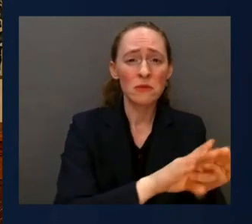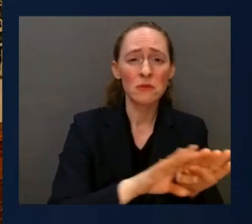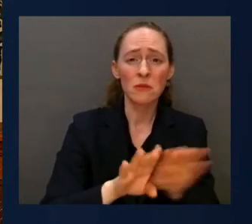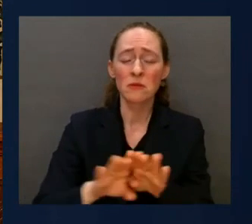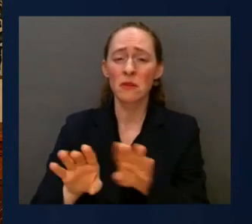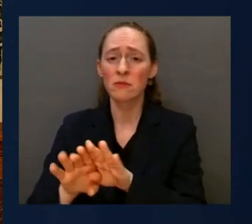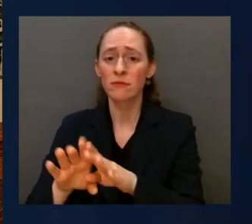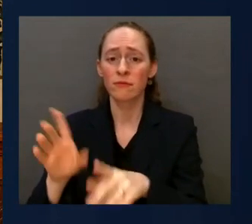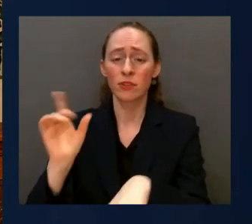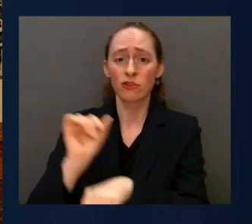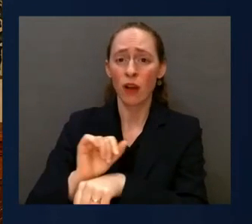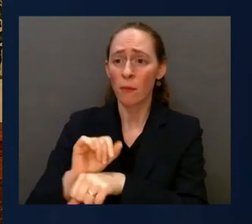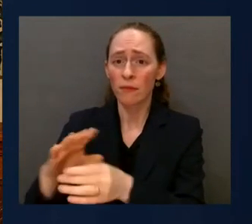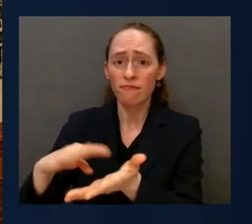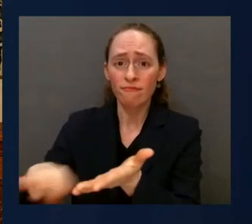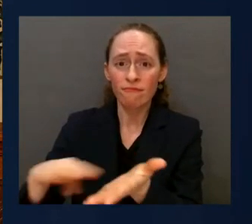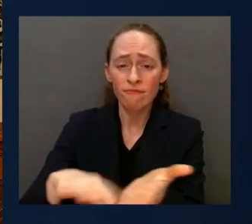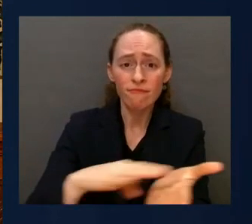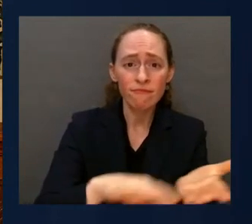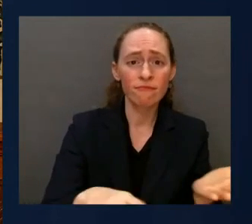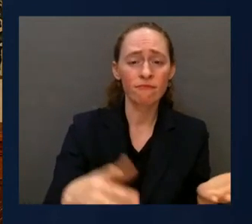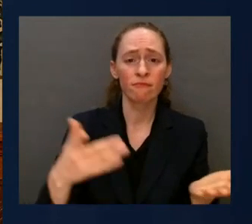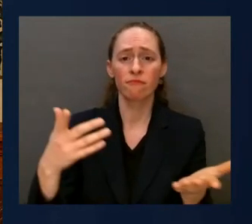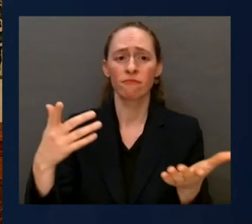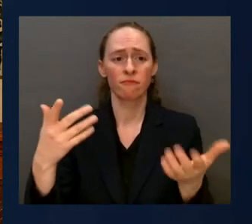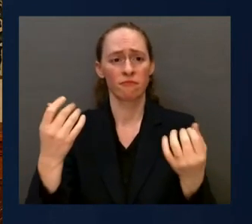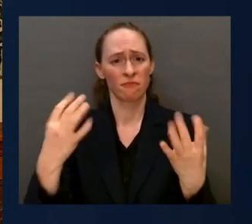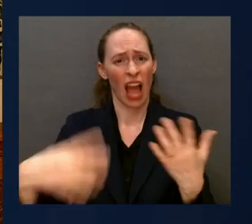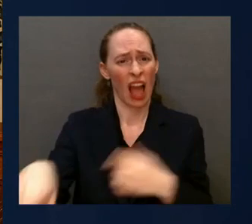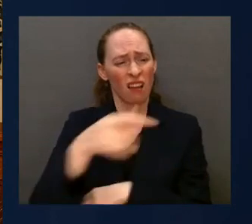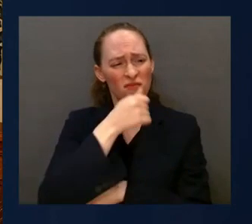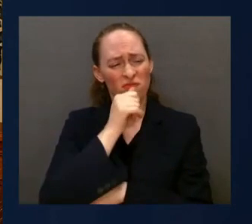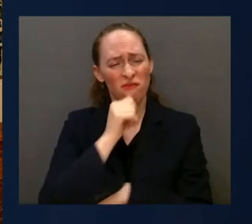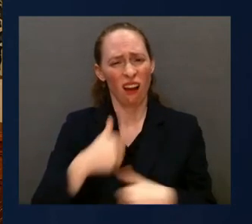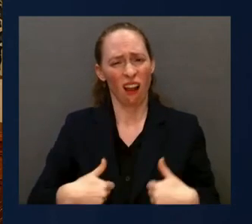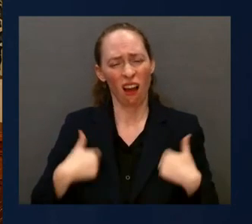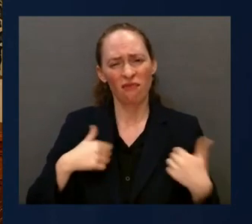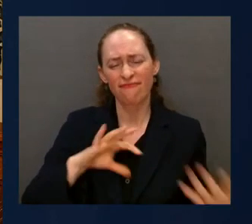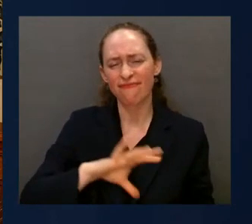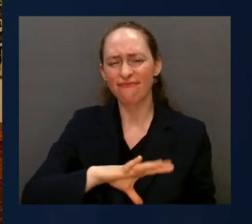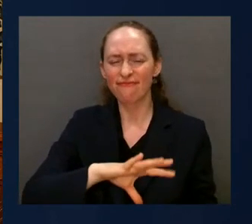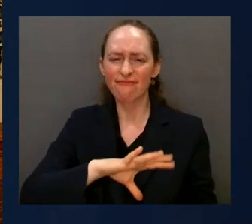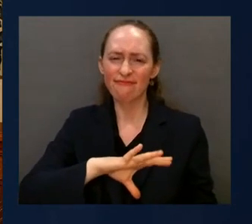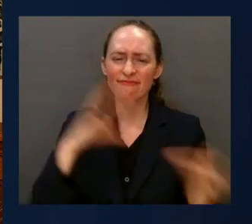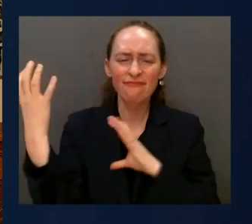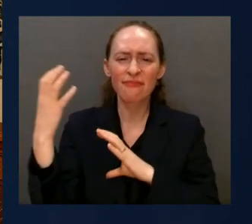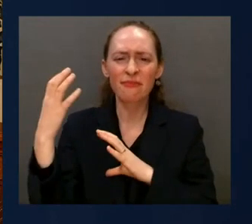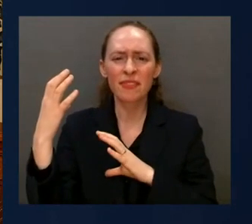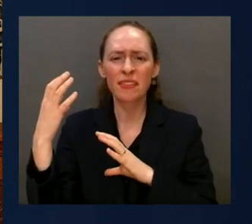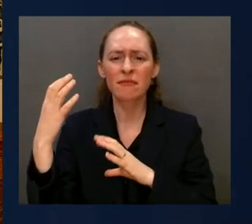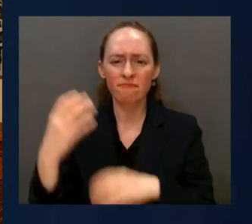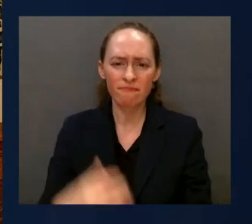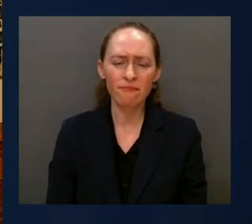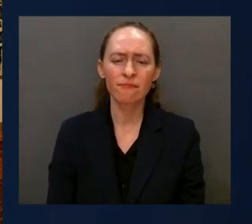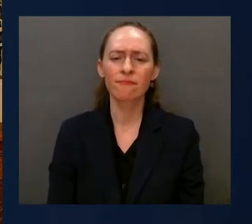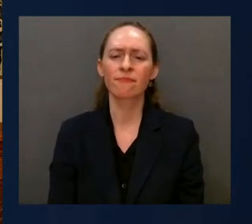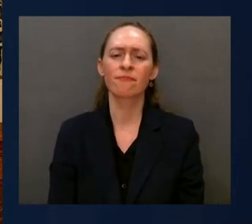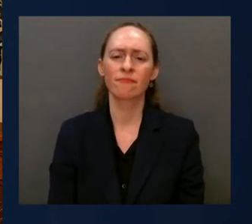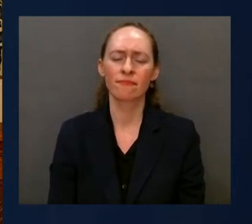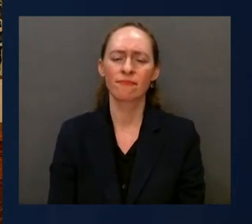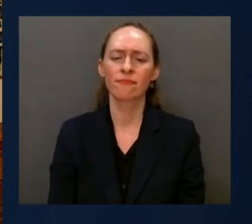lives. And 2 years ago, democracy faced its greatest threats in the Civil War. And today, though bruised, our democracy